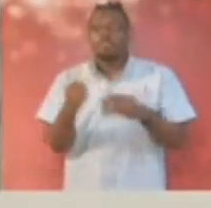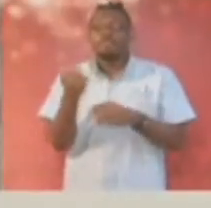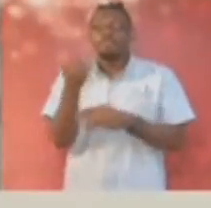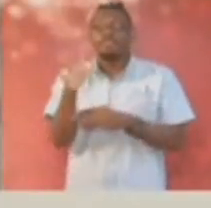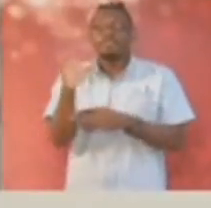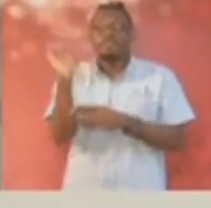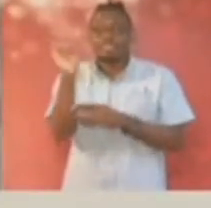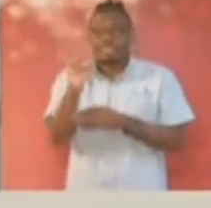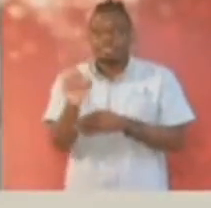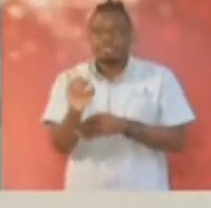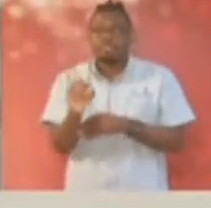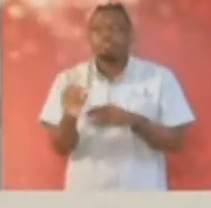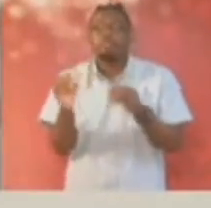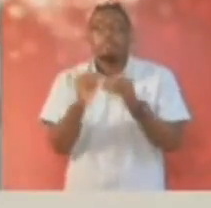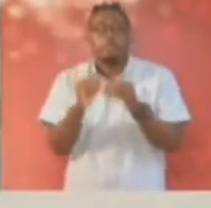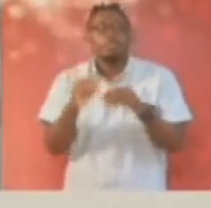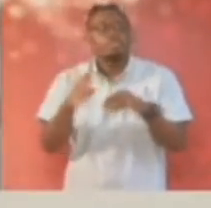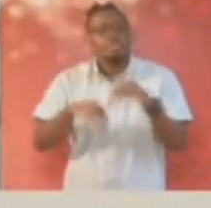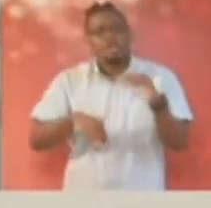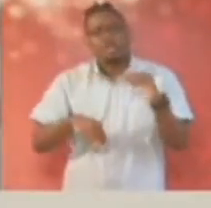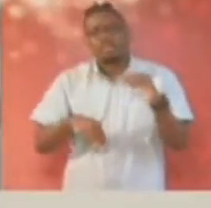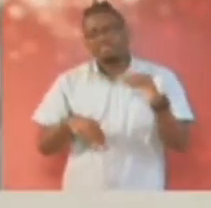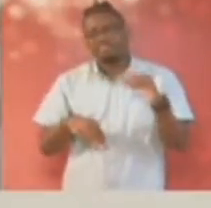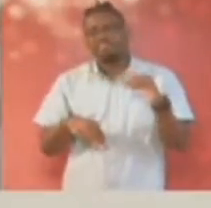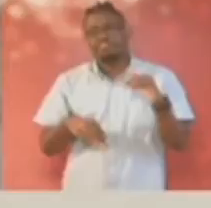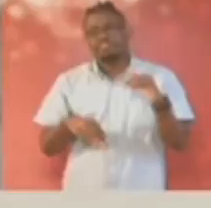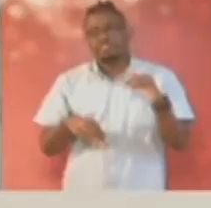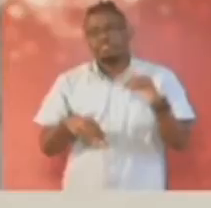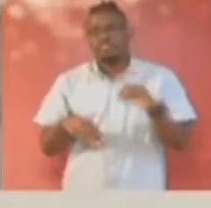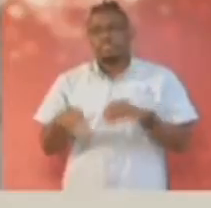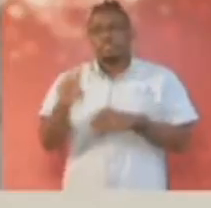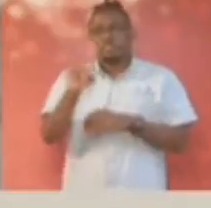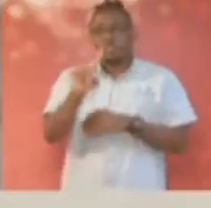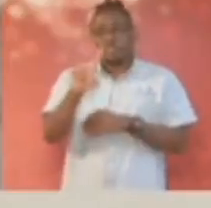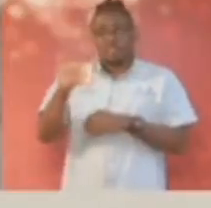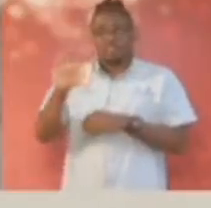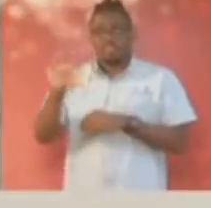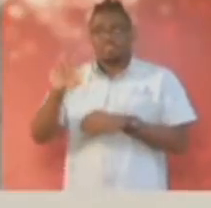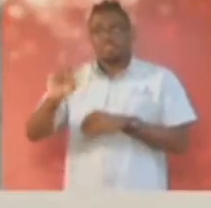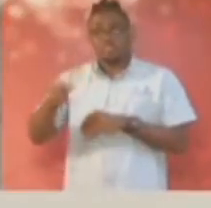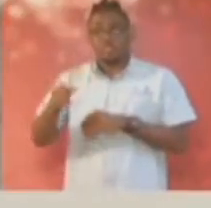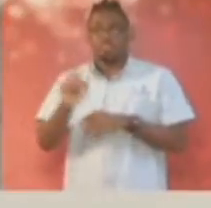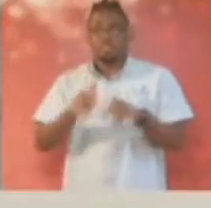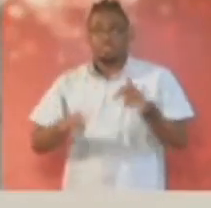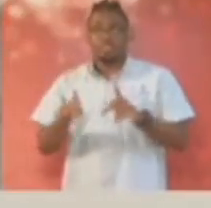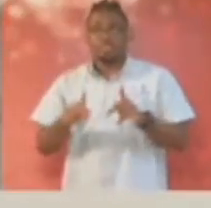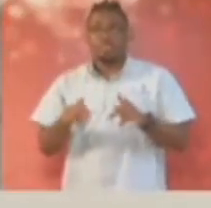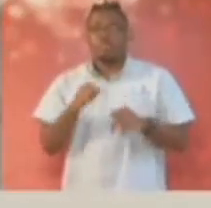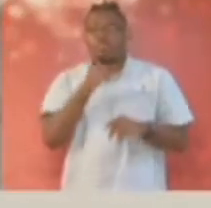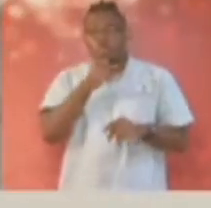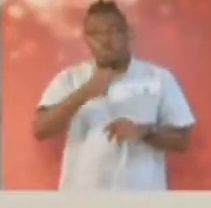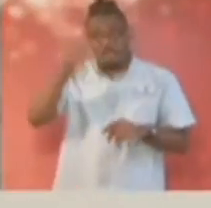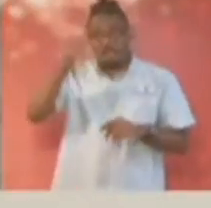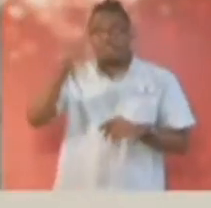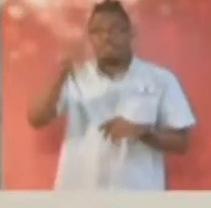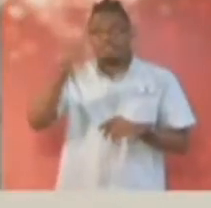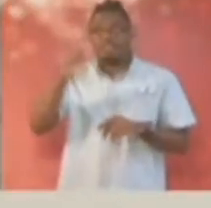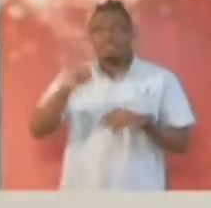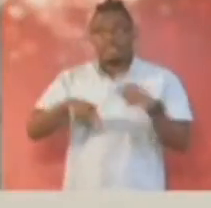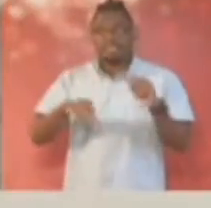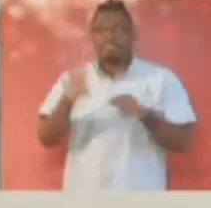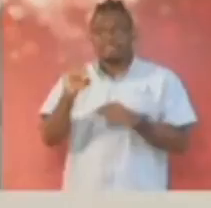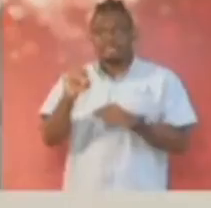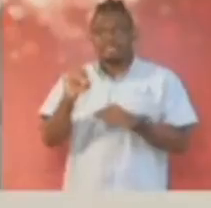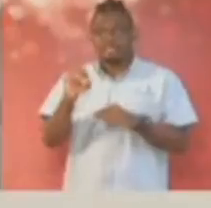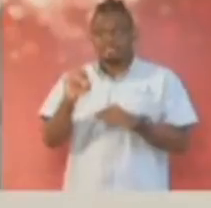population, which is more than 1,500, closer to 200,000 people. So we have in our planning, And again, with COVID,